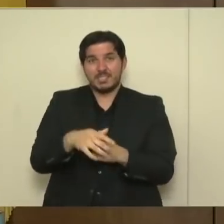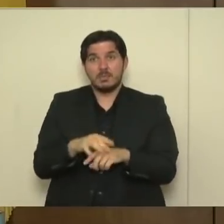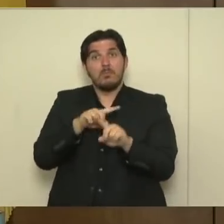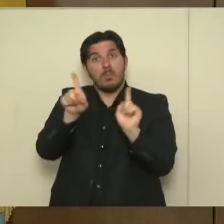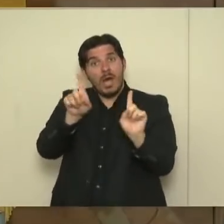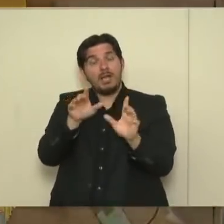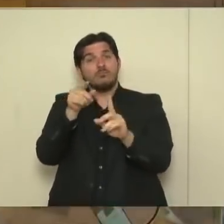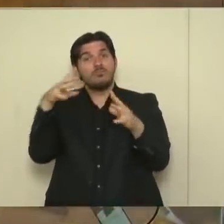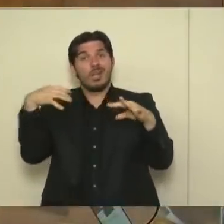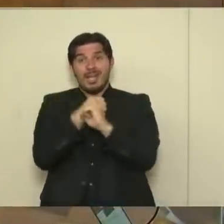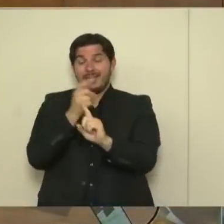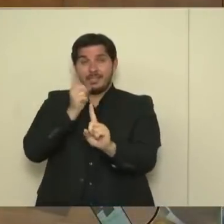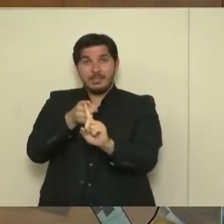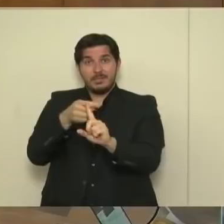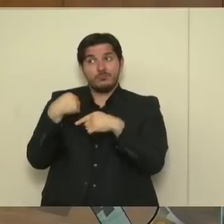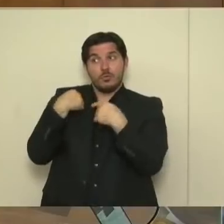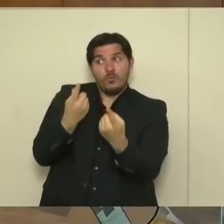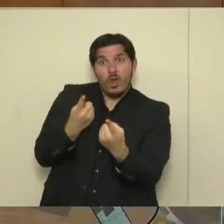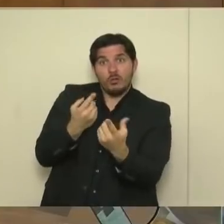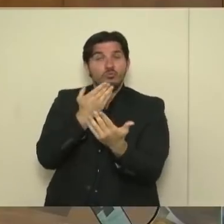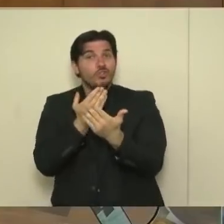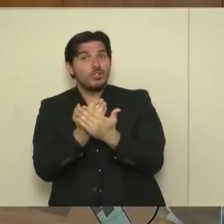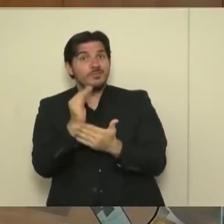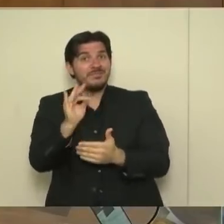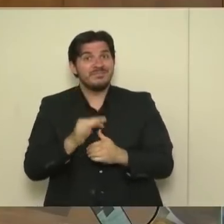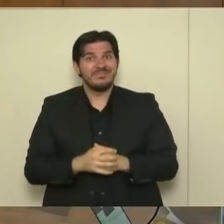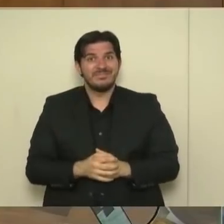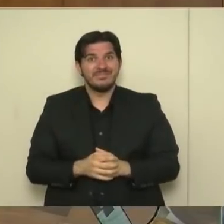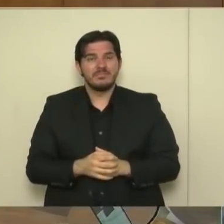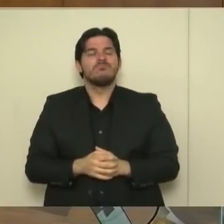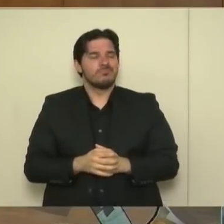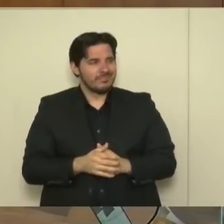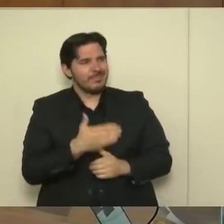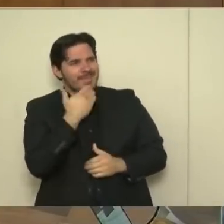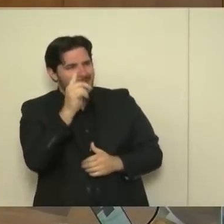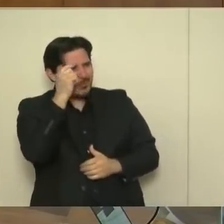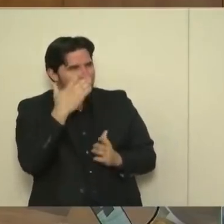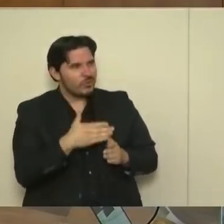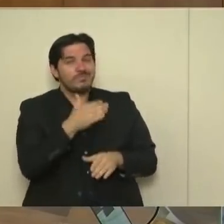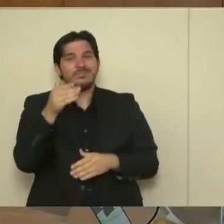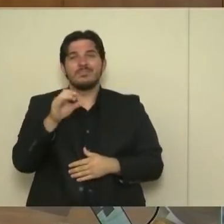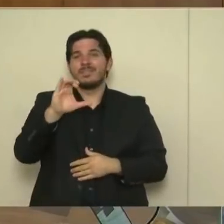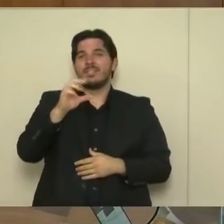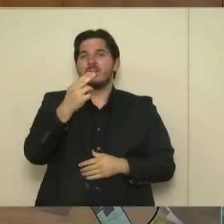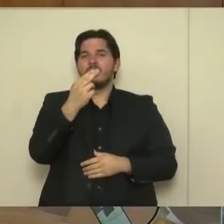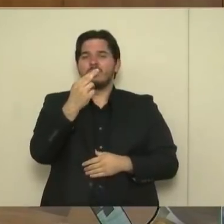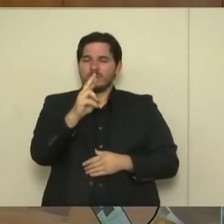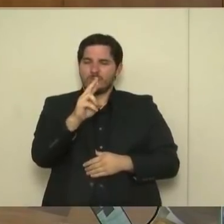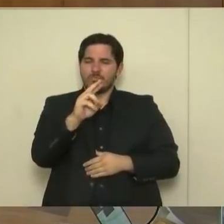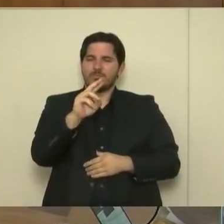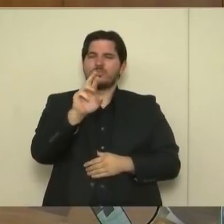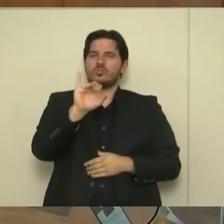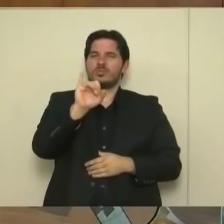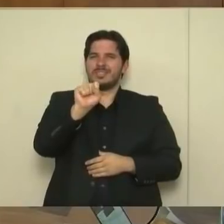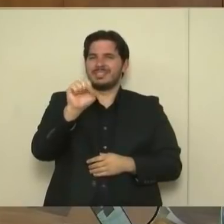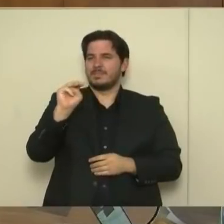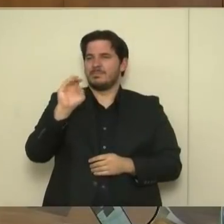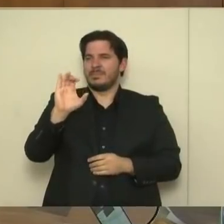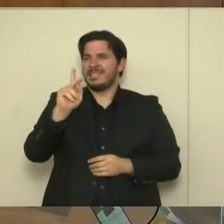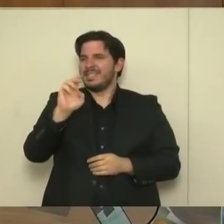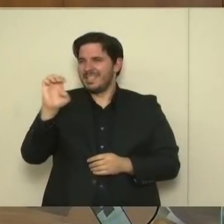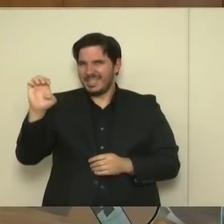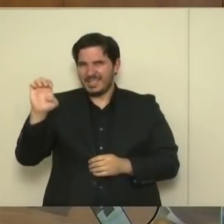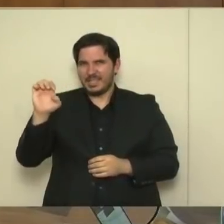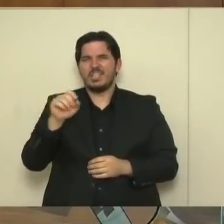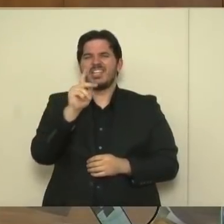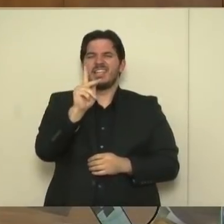Thank you, Governor. Next, we'll go to Chris McKee with KRQE. Chris, you are unmuted. Go right ahead. Thank you very much.